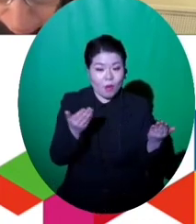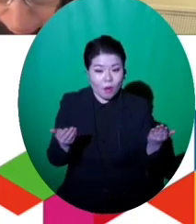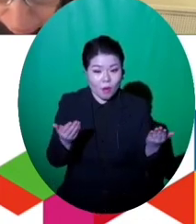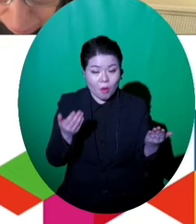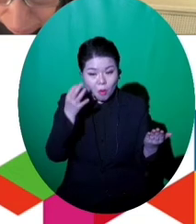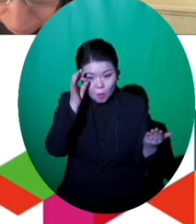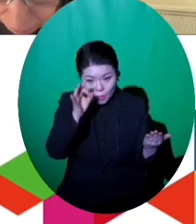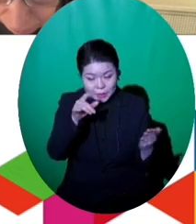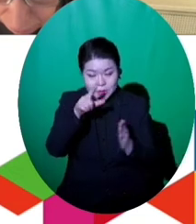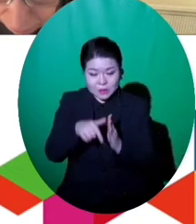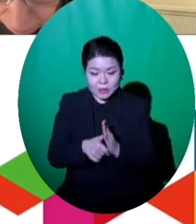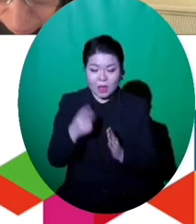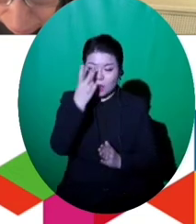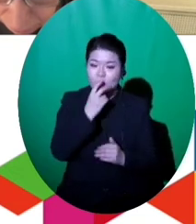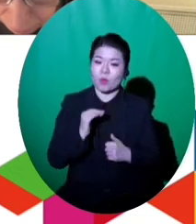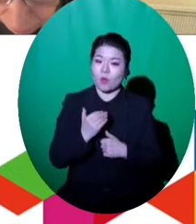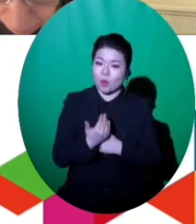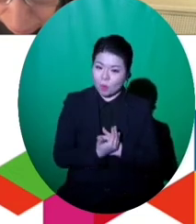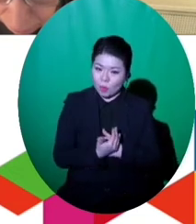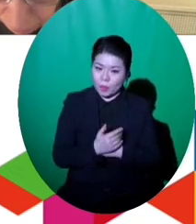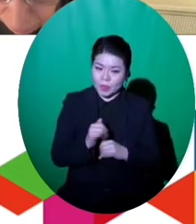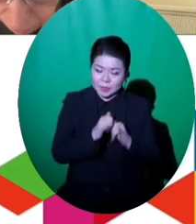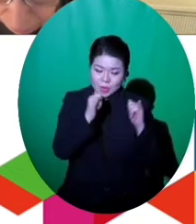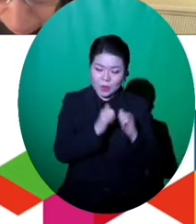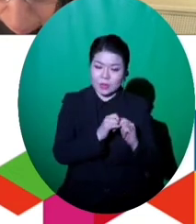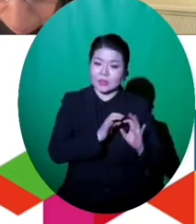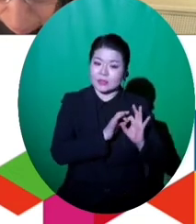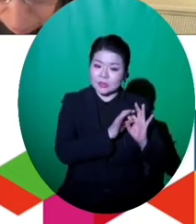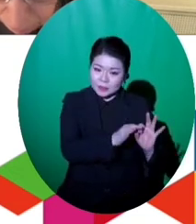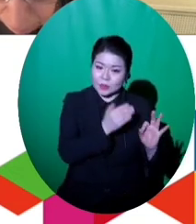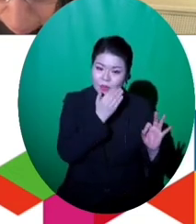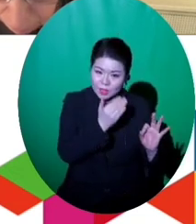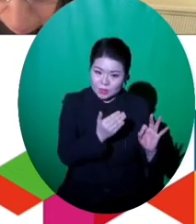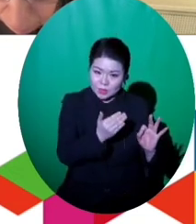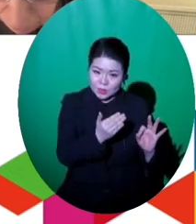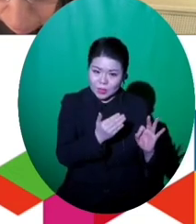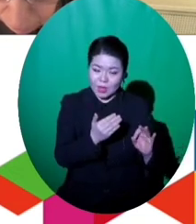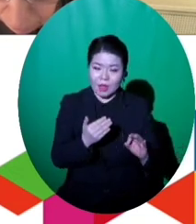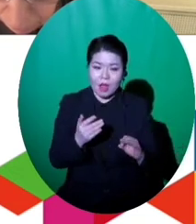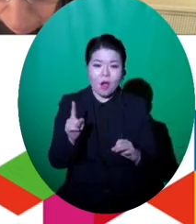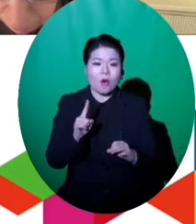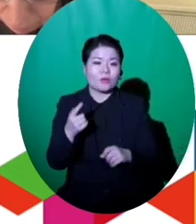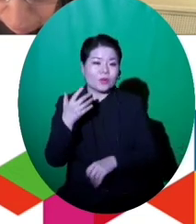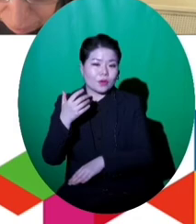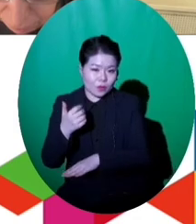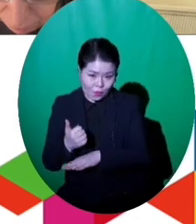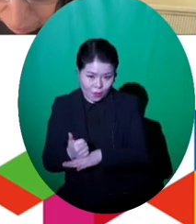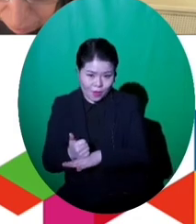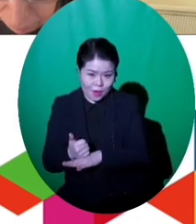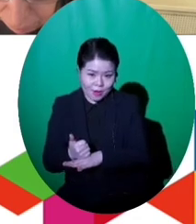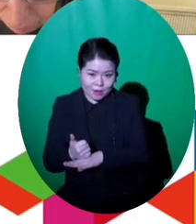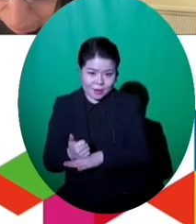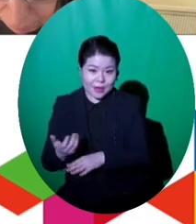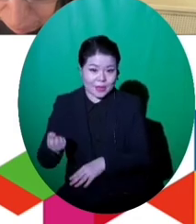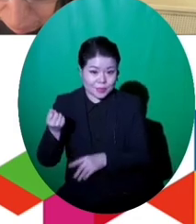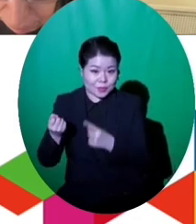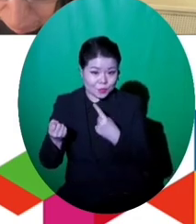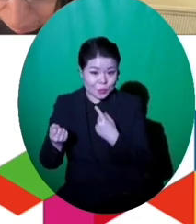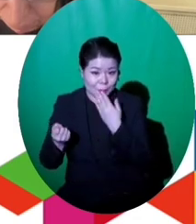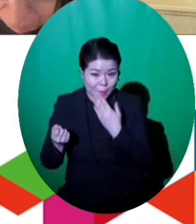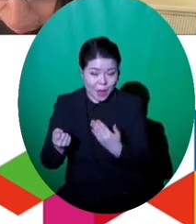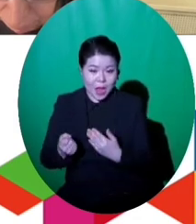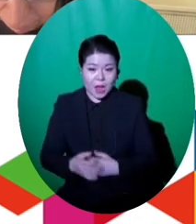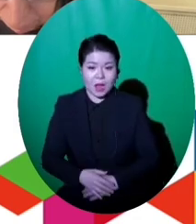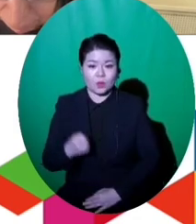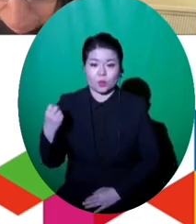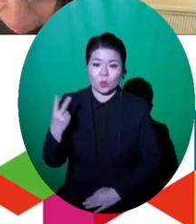social sustainability? Or how do you see the role of care or meaning of care in